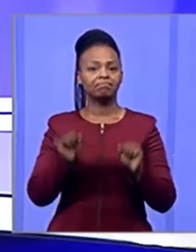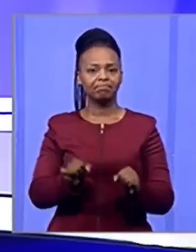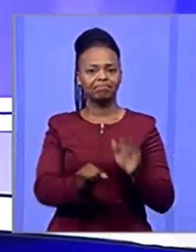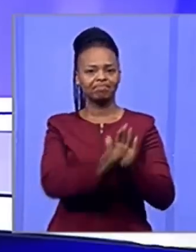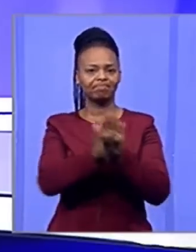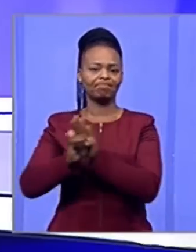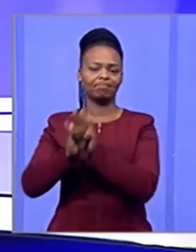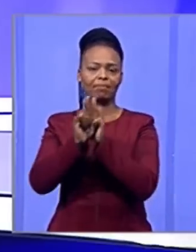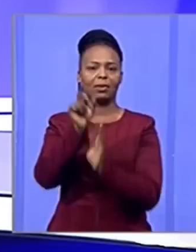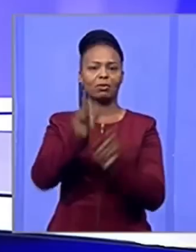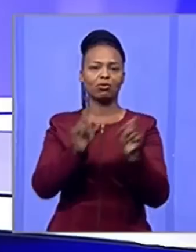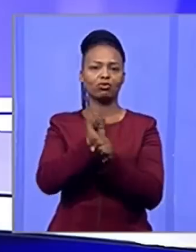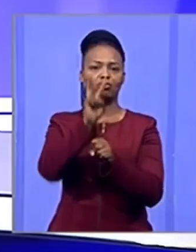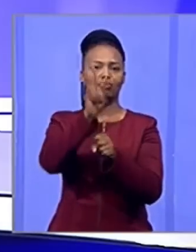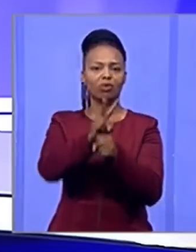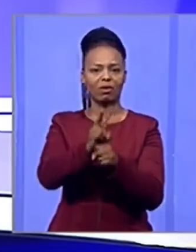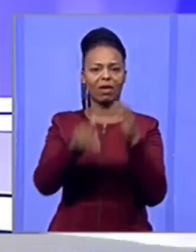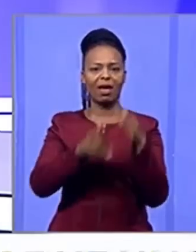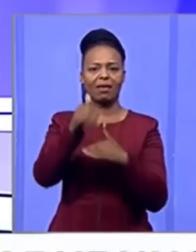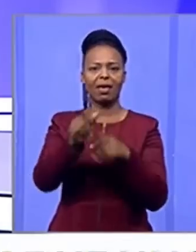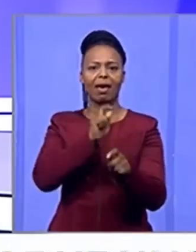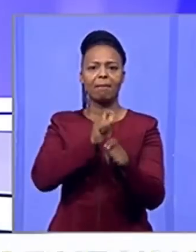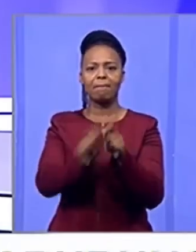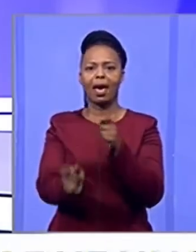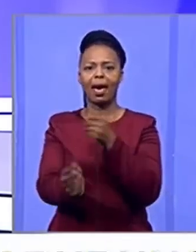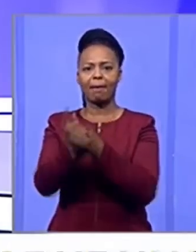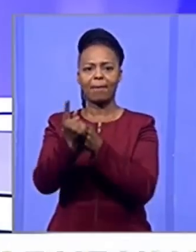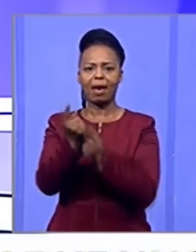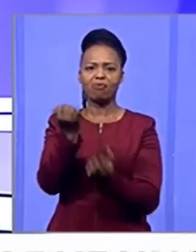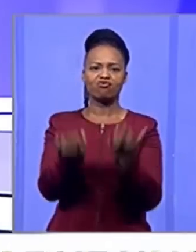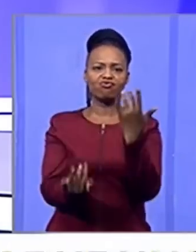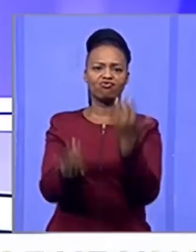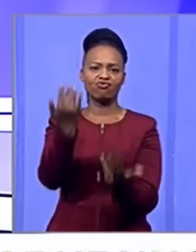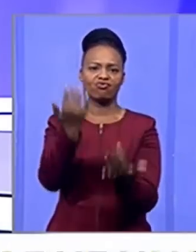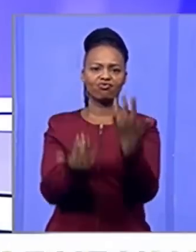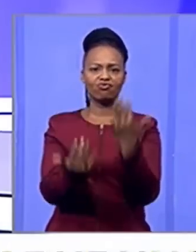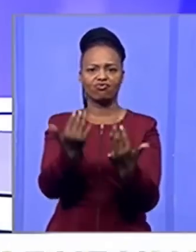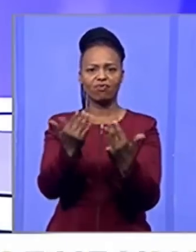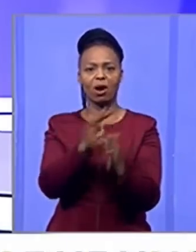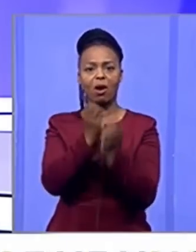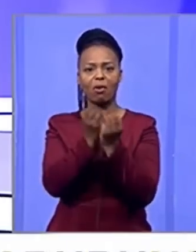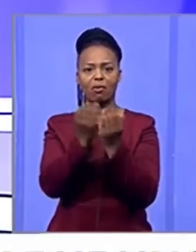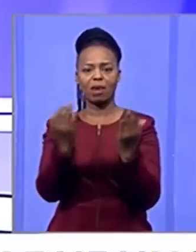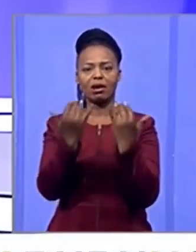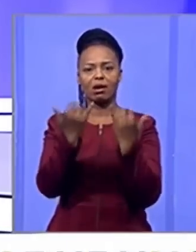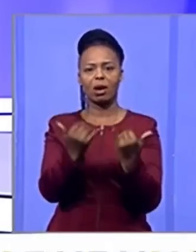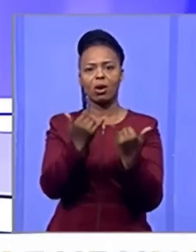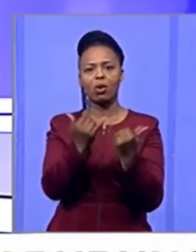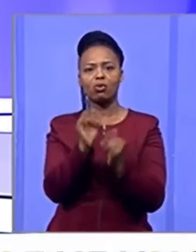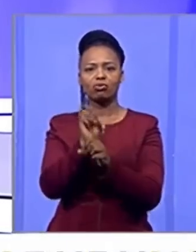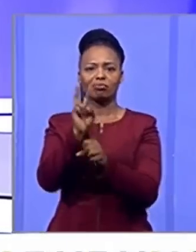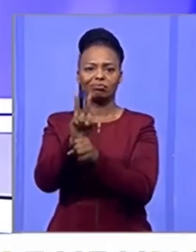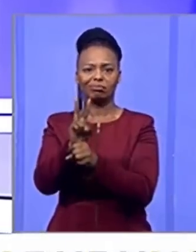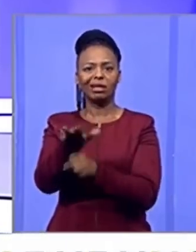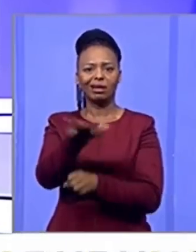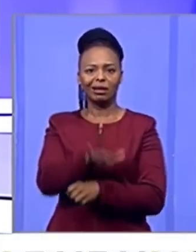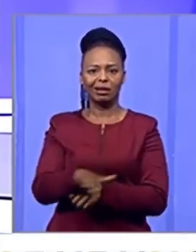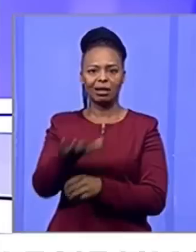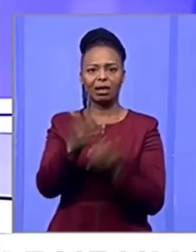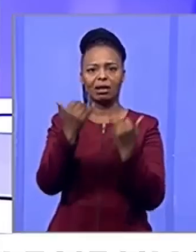ba lesomepedi ka morago ga ditiragalo tša bjale tša go fiša dilori tše 21 ka diprofenseng tše